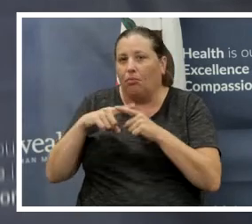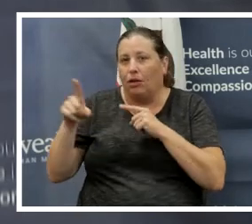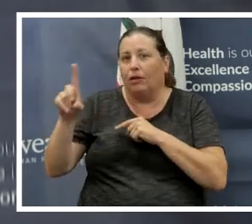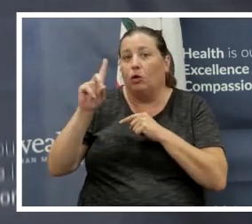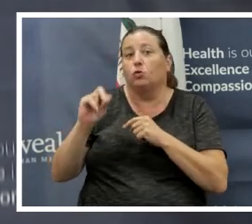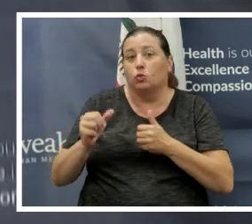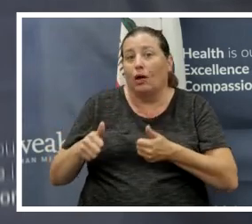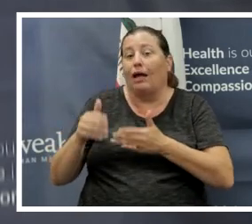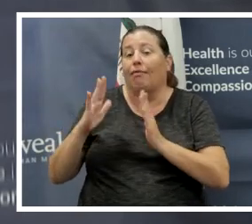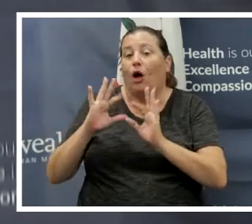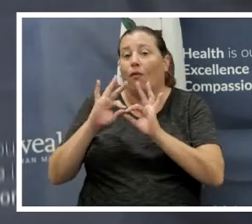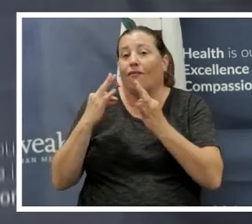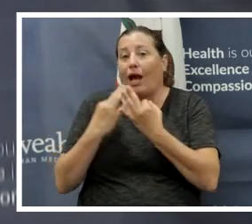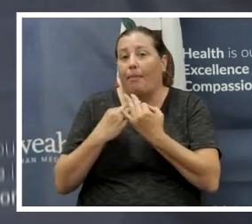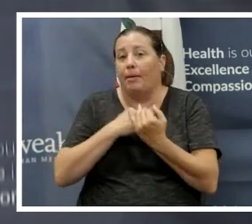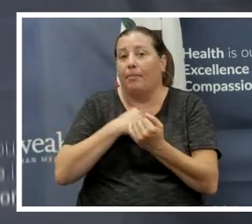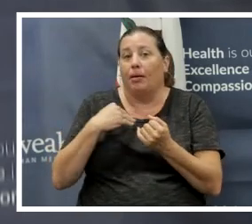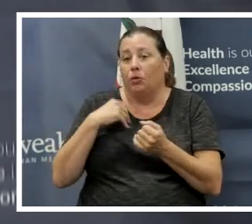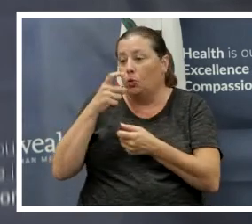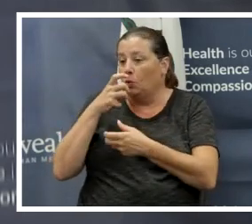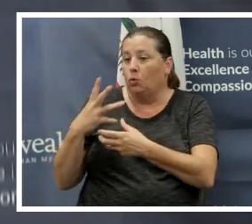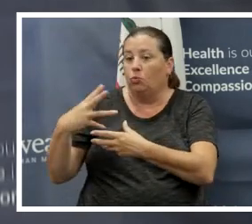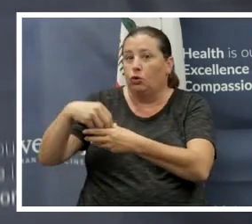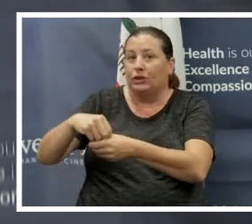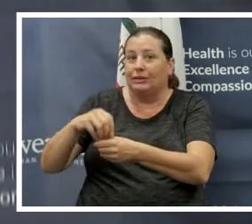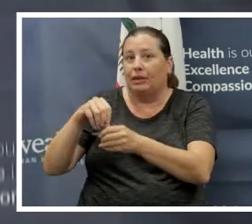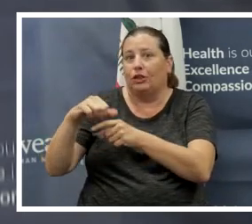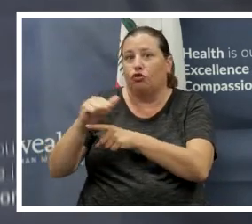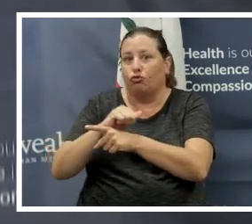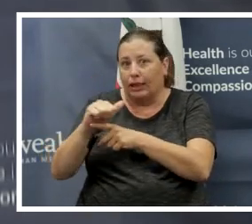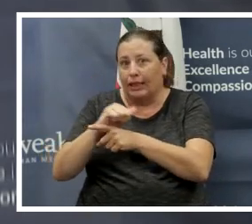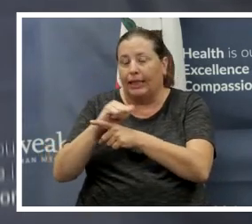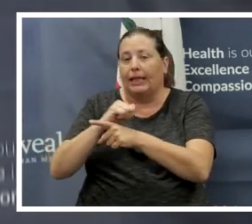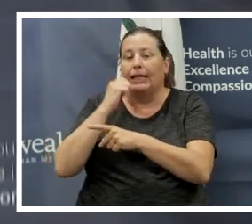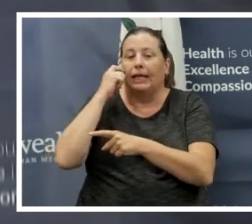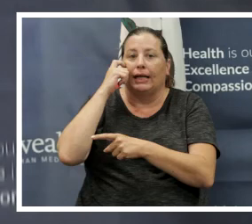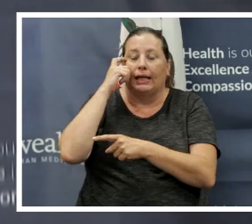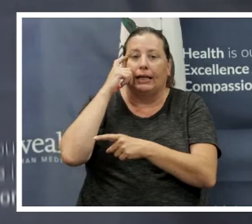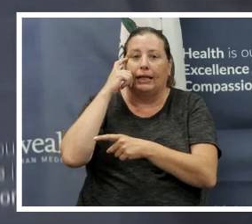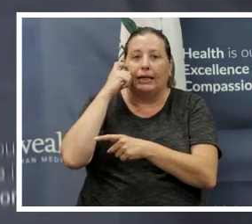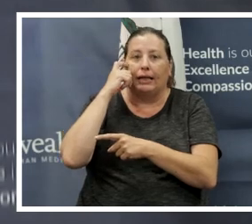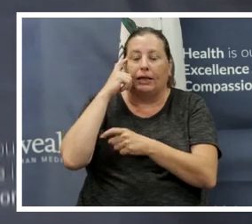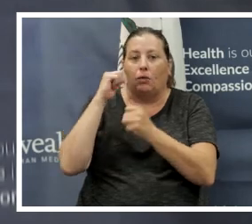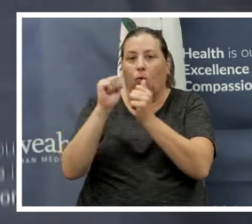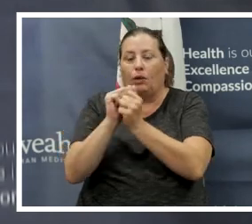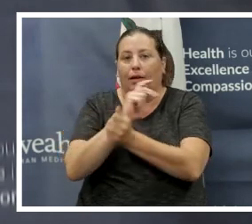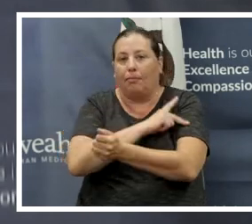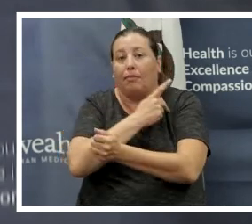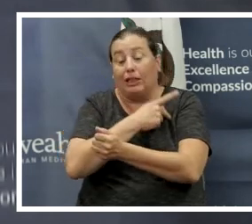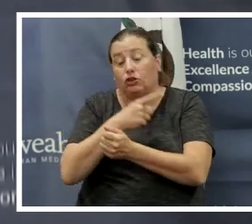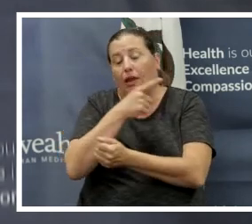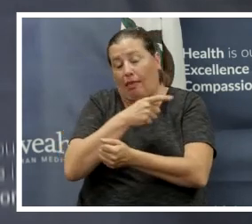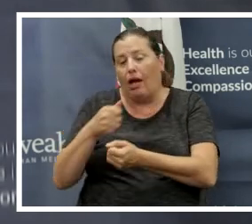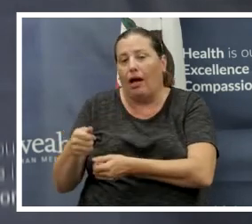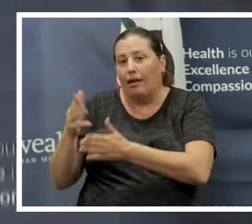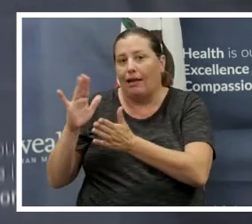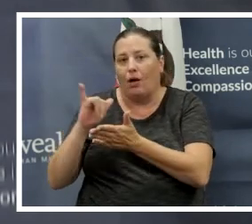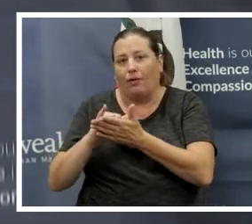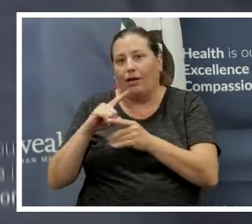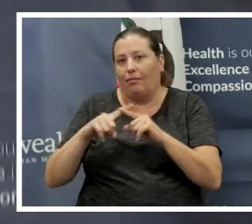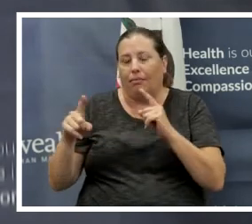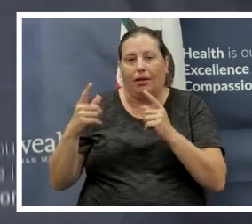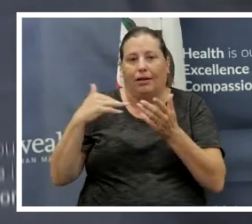family members that are participating in training, with the patient. They allow them in, but